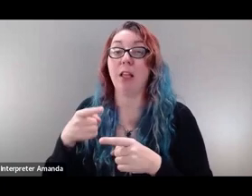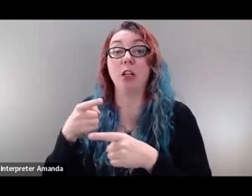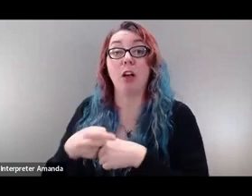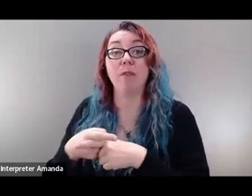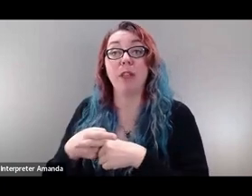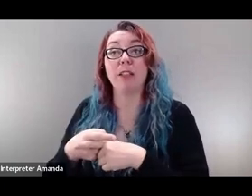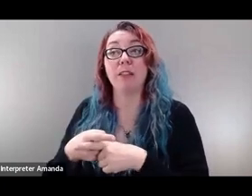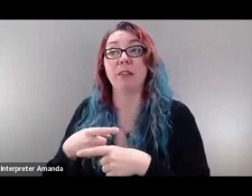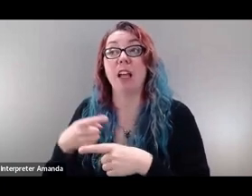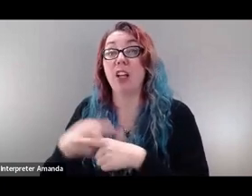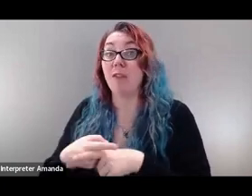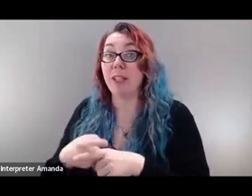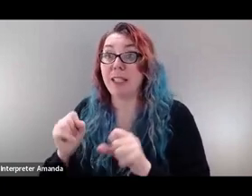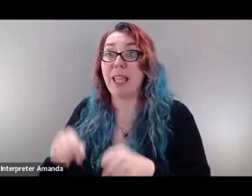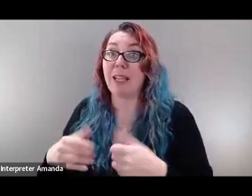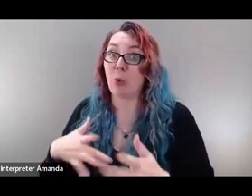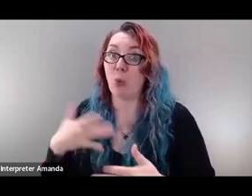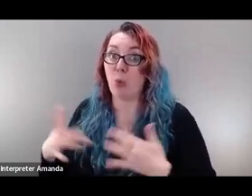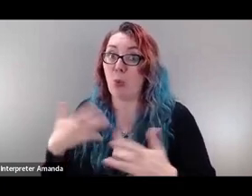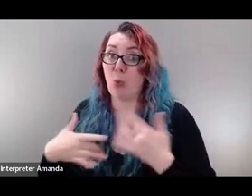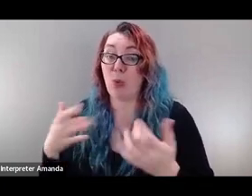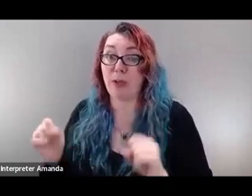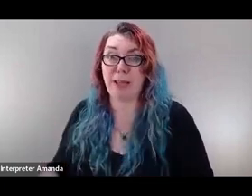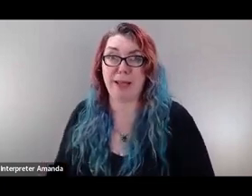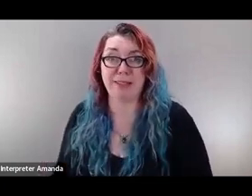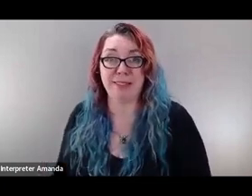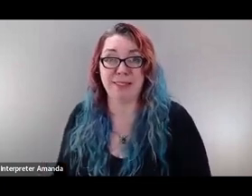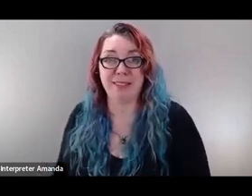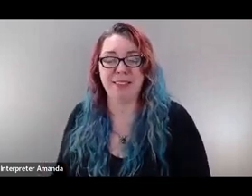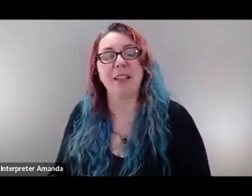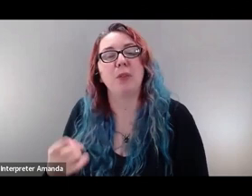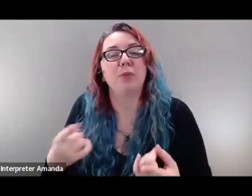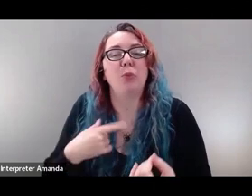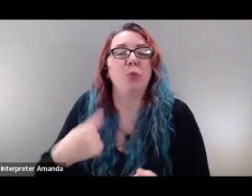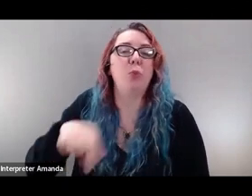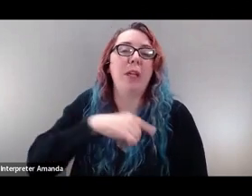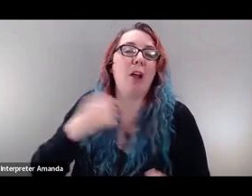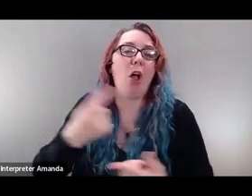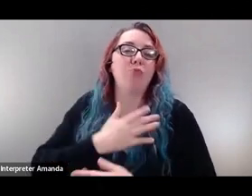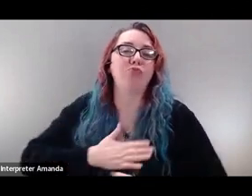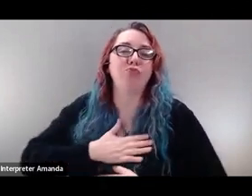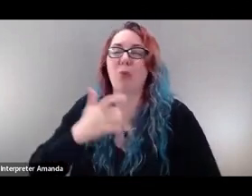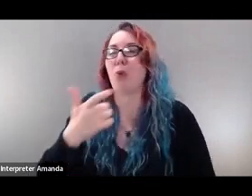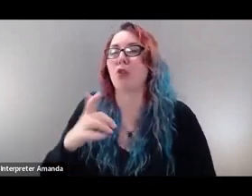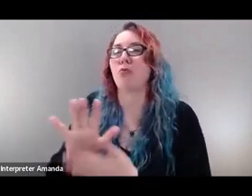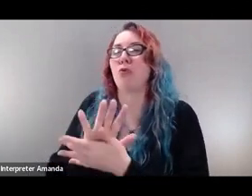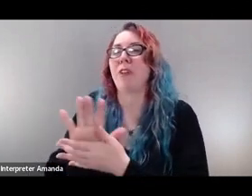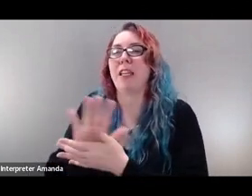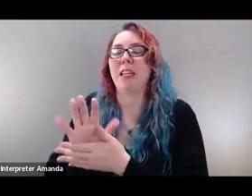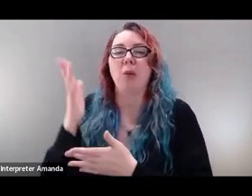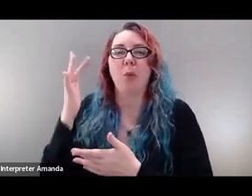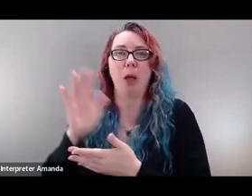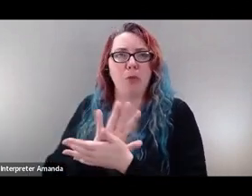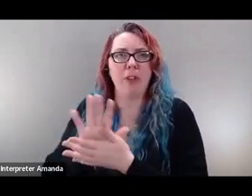also exciting. Like, you don't really watch a movie to not watch some kind of conflict, and not to say our life should be like a movie,